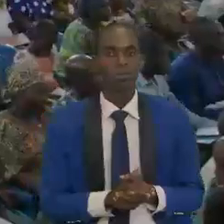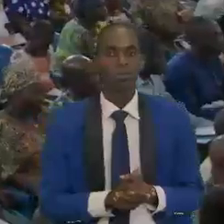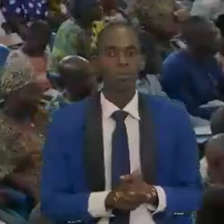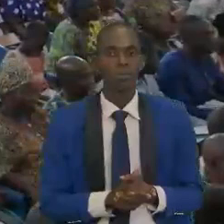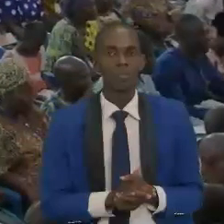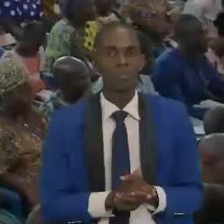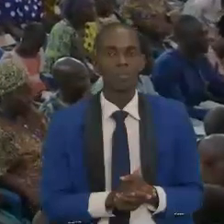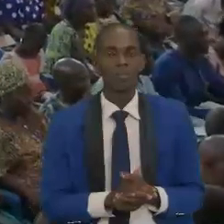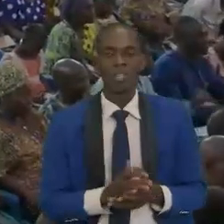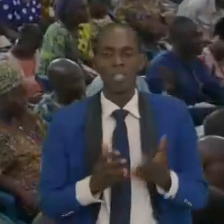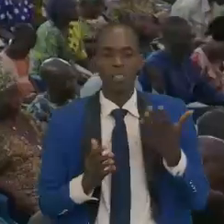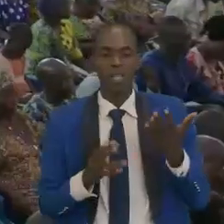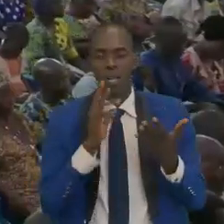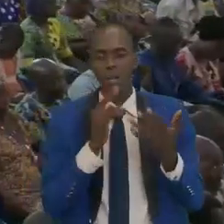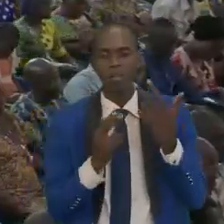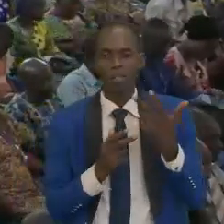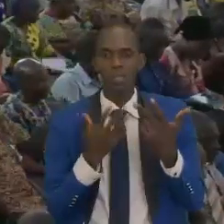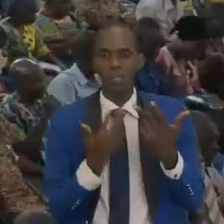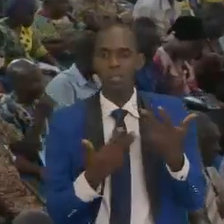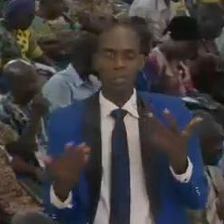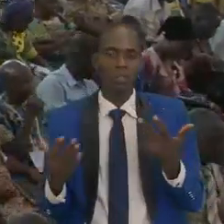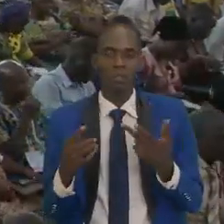There are three things we're looking at as usual.